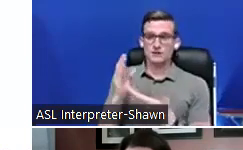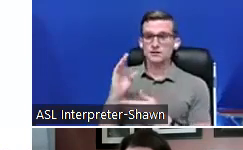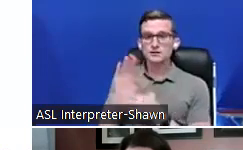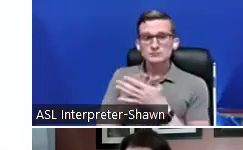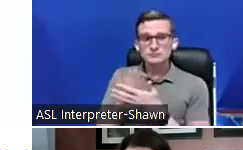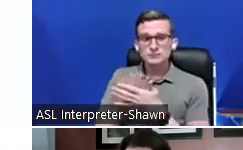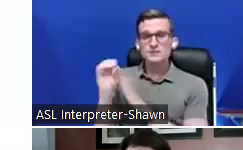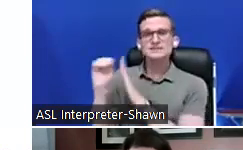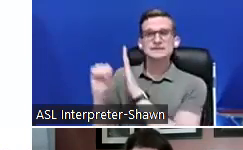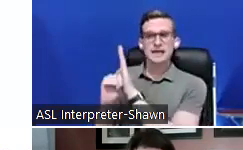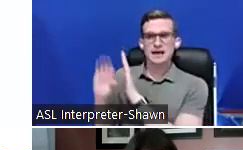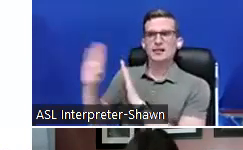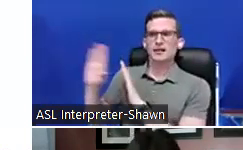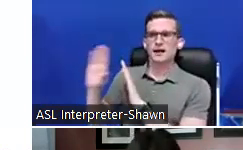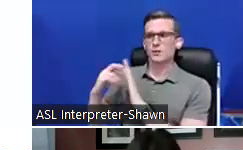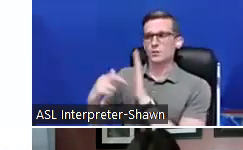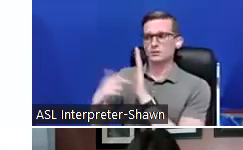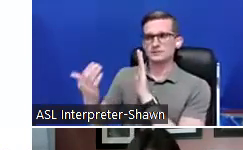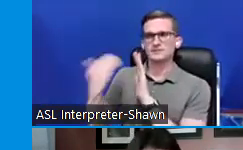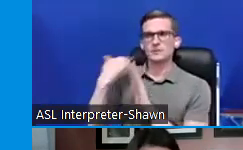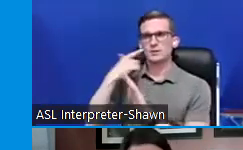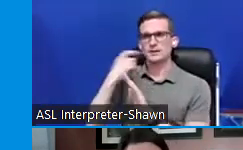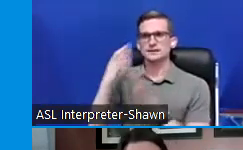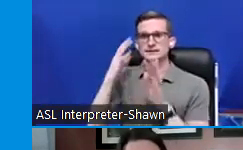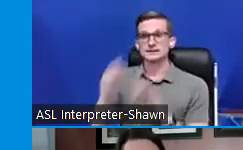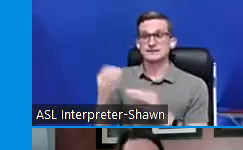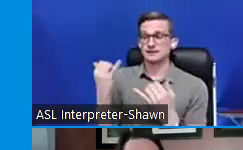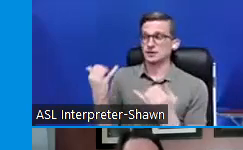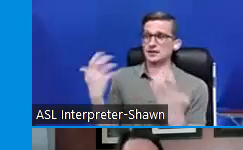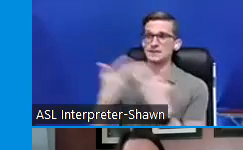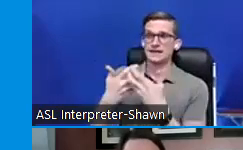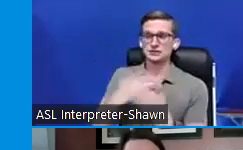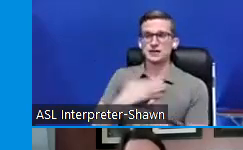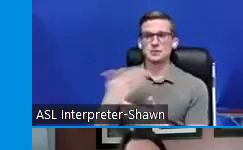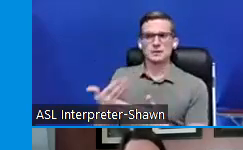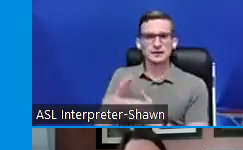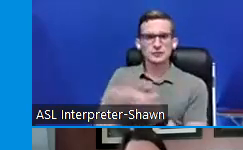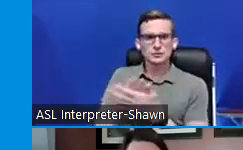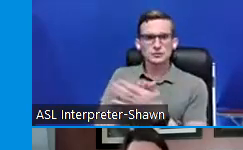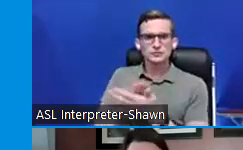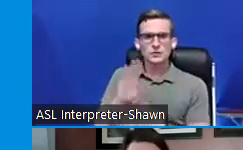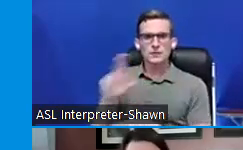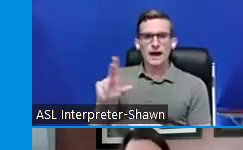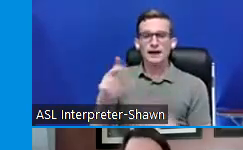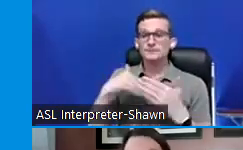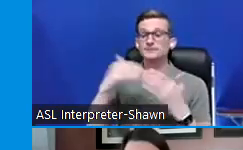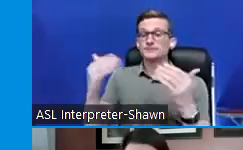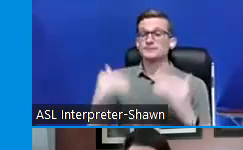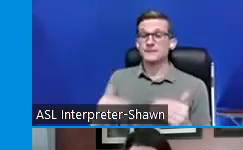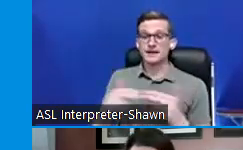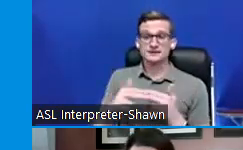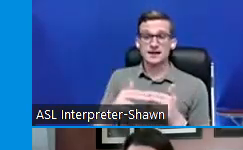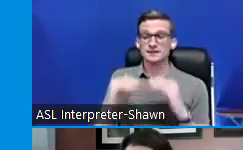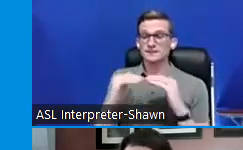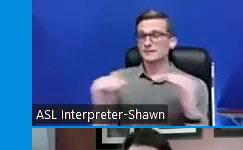to feedback around that. Next slide, please. Okay, level 3.2